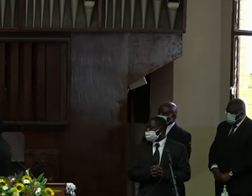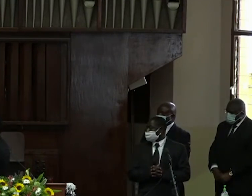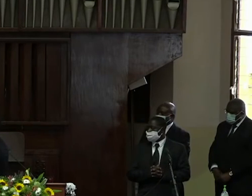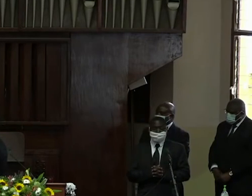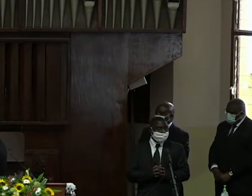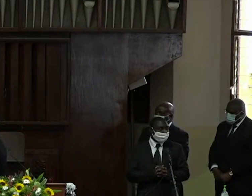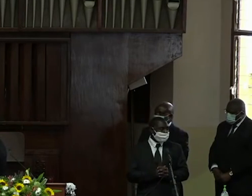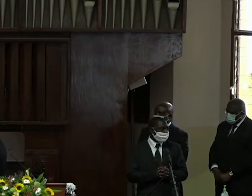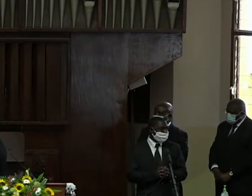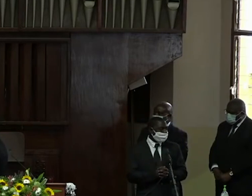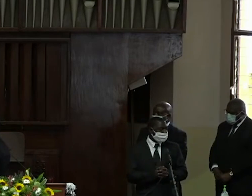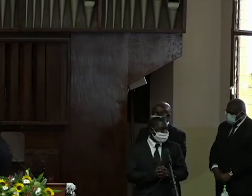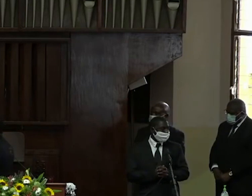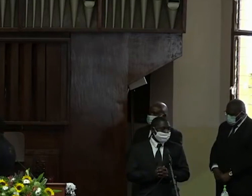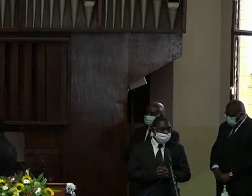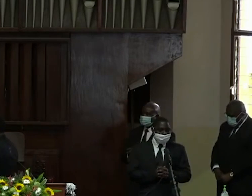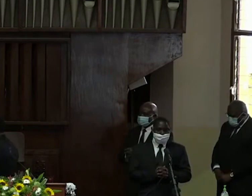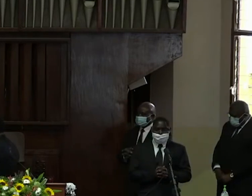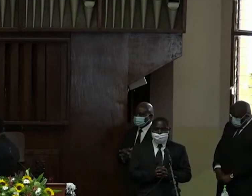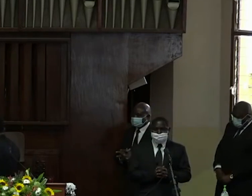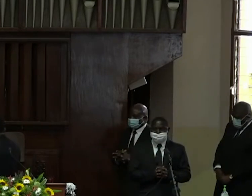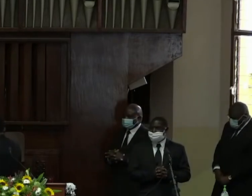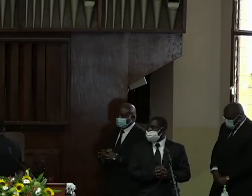The body and blood of Jesus given for you.